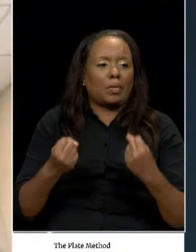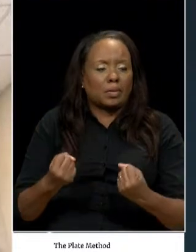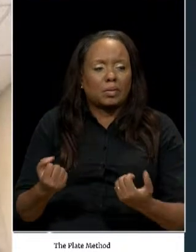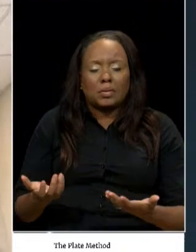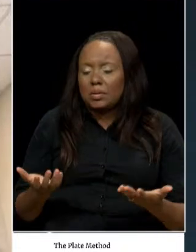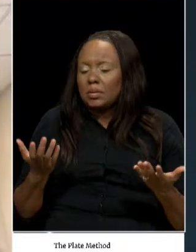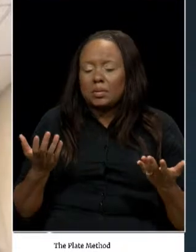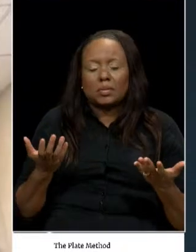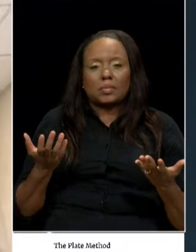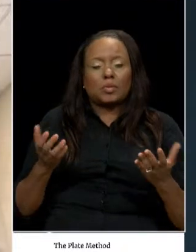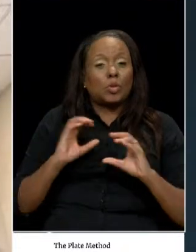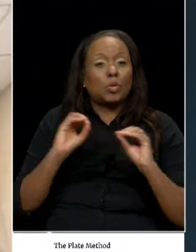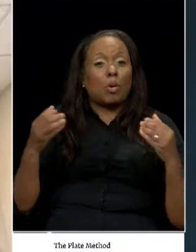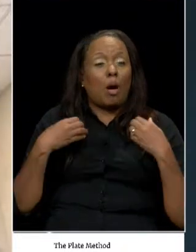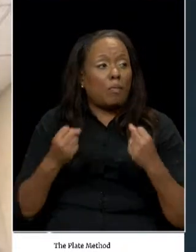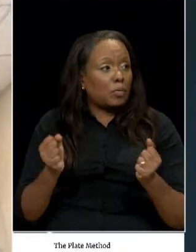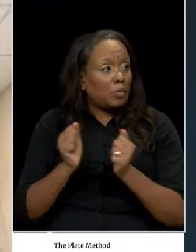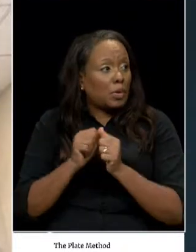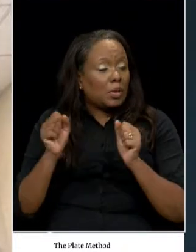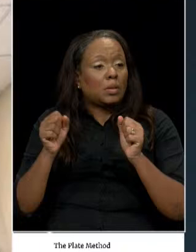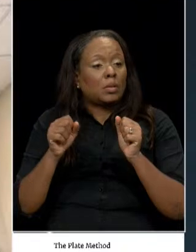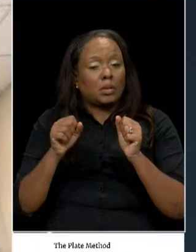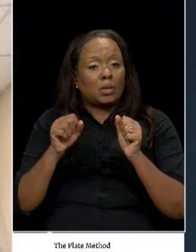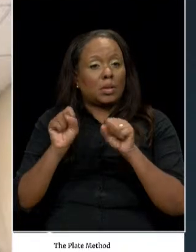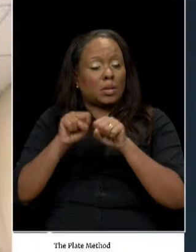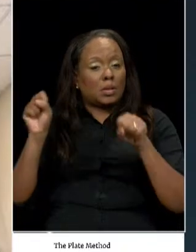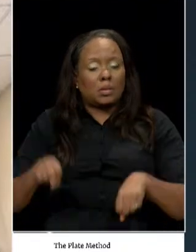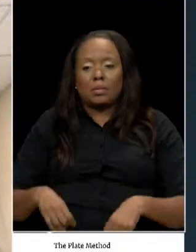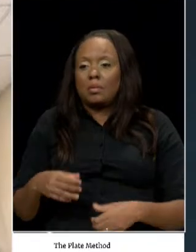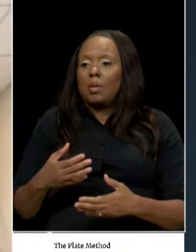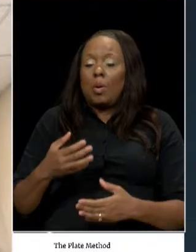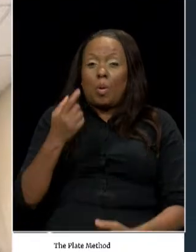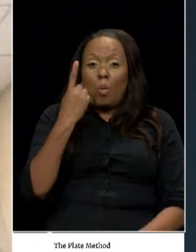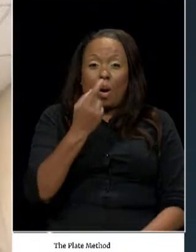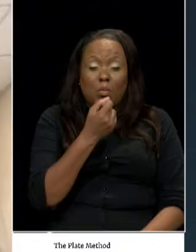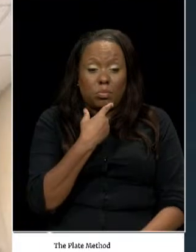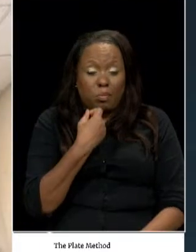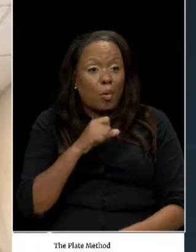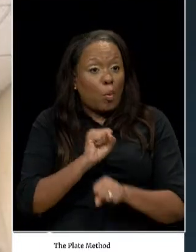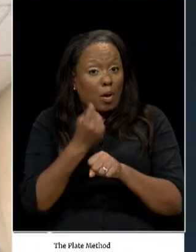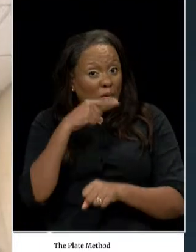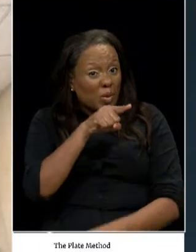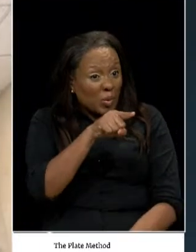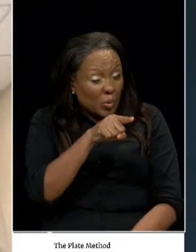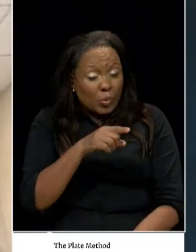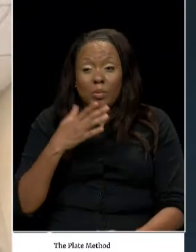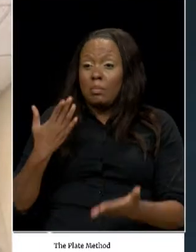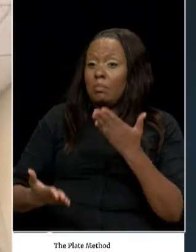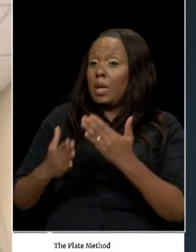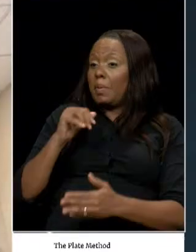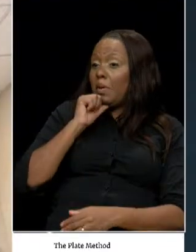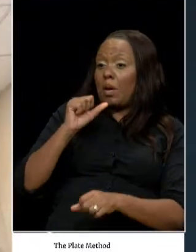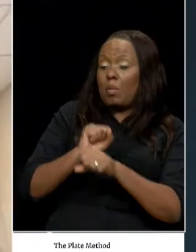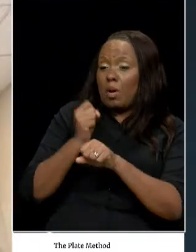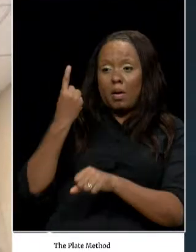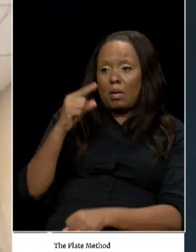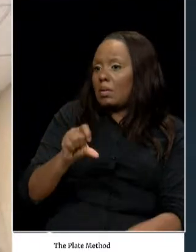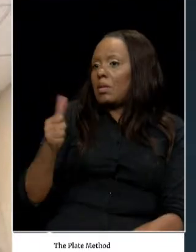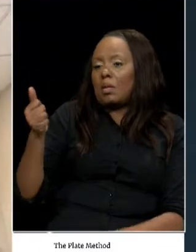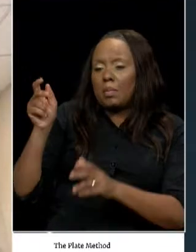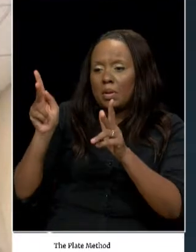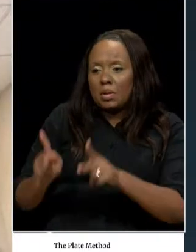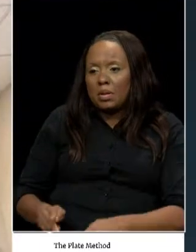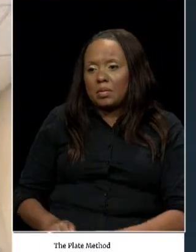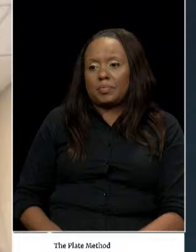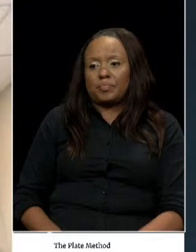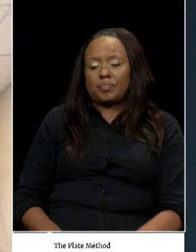nothing, so one medication that might work for you might not necessarily work for another patient. And because you have a side effect doesn't mean that